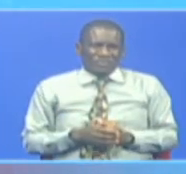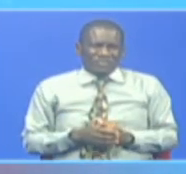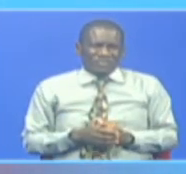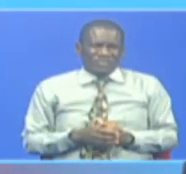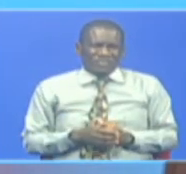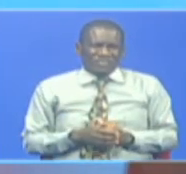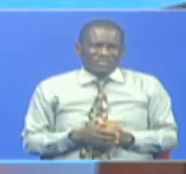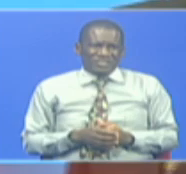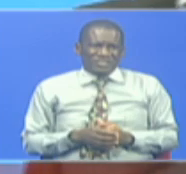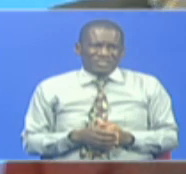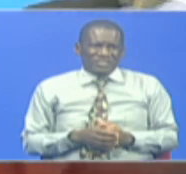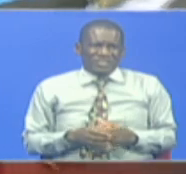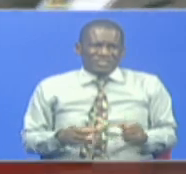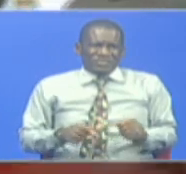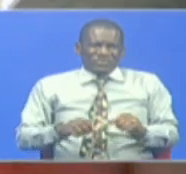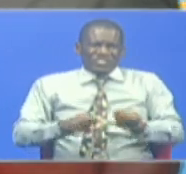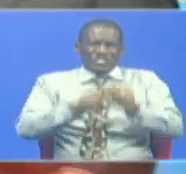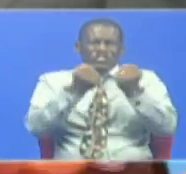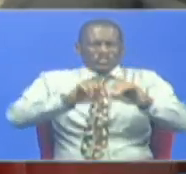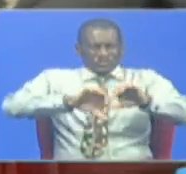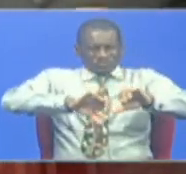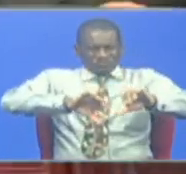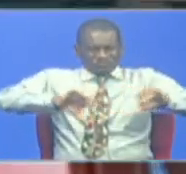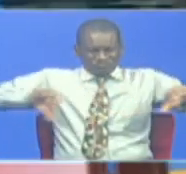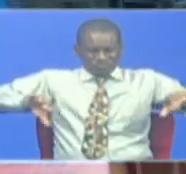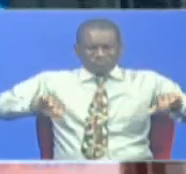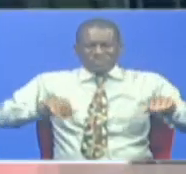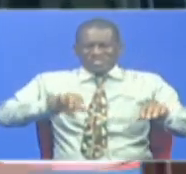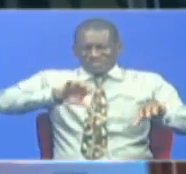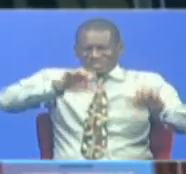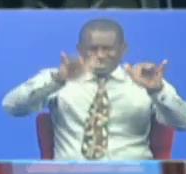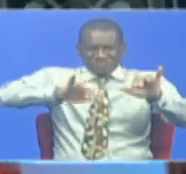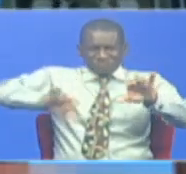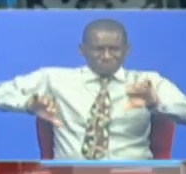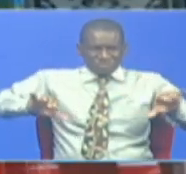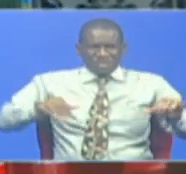with social distancing. Yes. I want to thank...